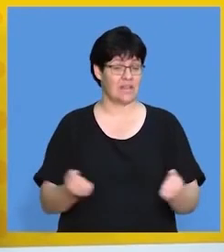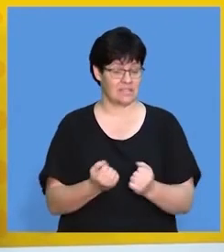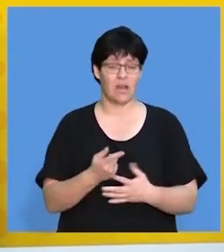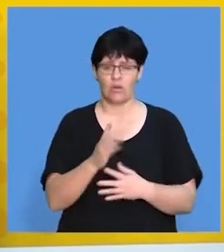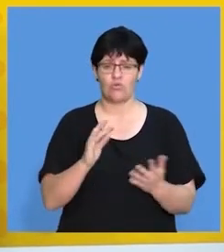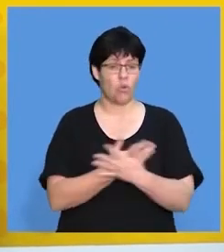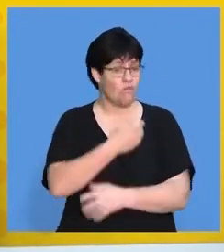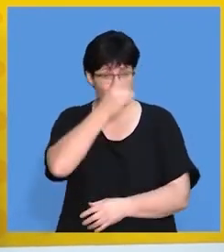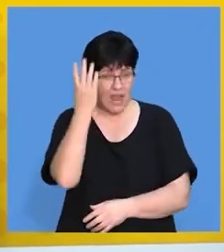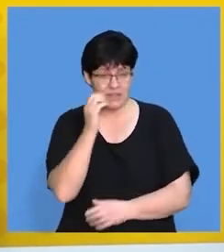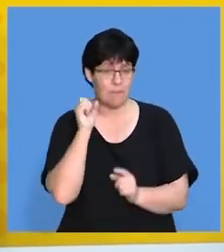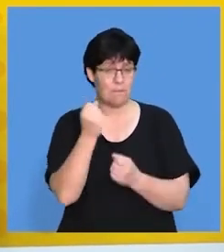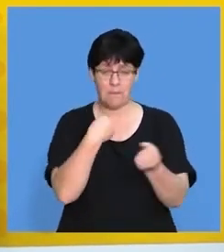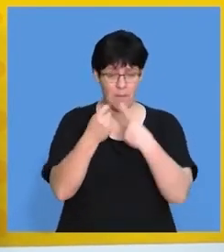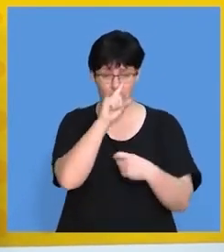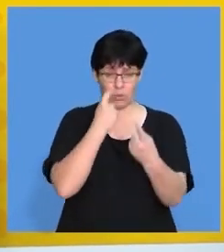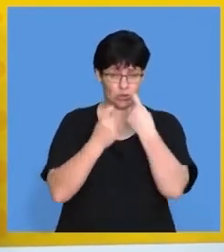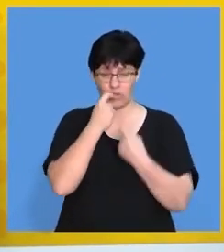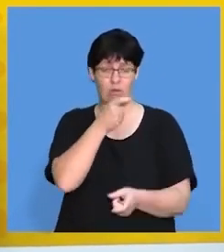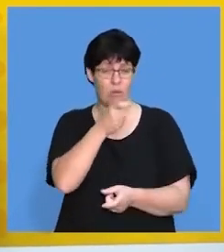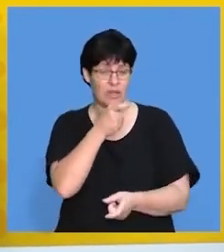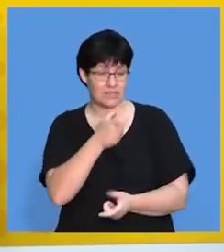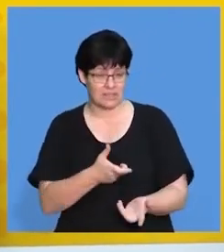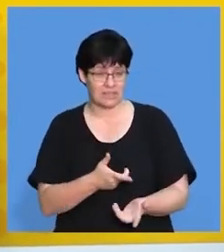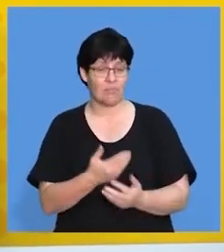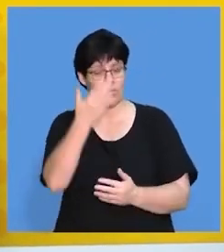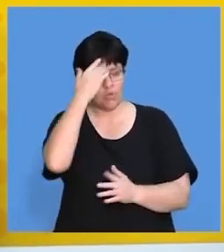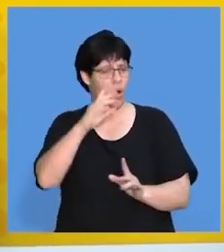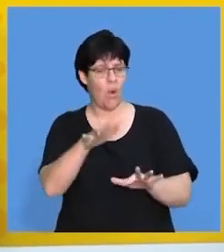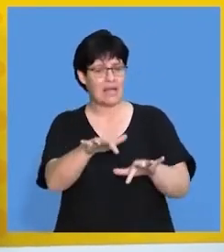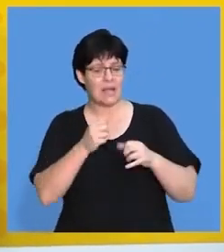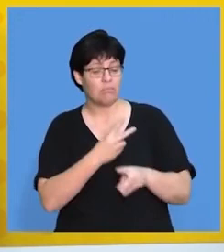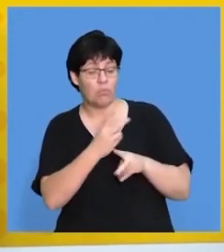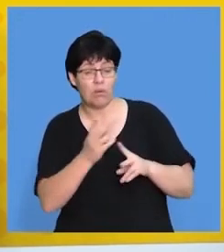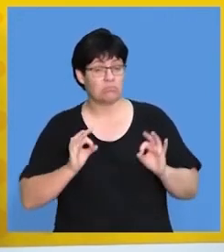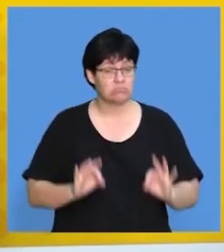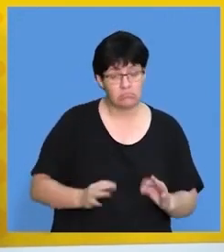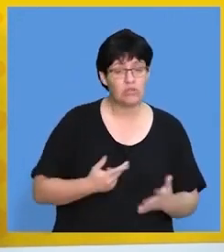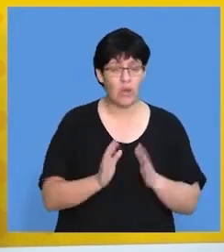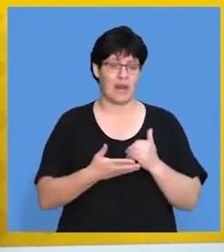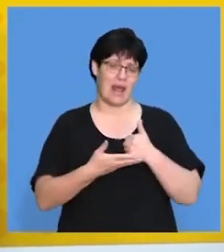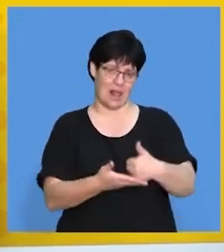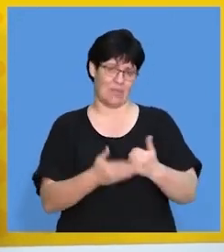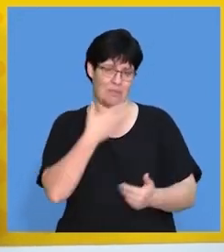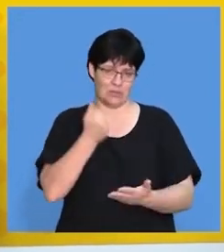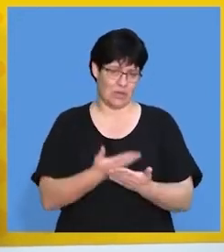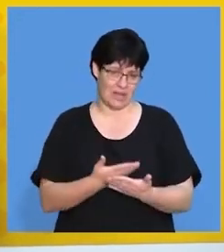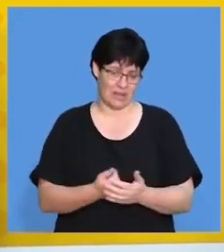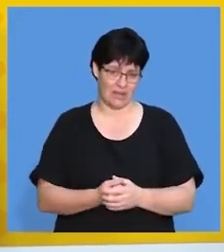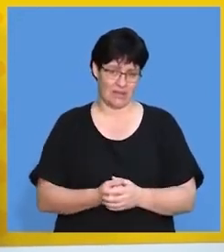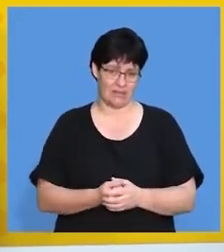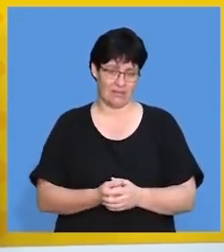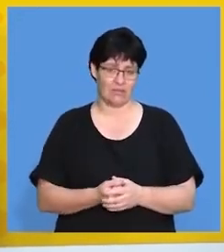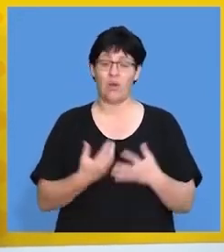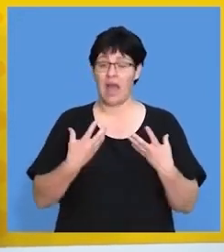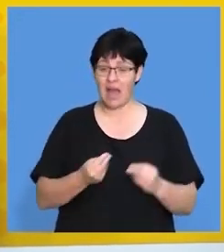going to take a quick break, but before we do, don't forget to send us your questions, your comments. Let us know how the exam prep is going so that we can assist you as